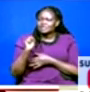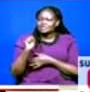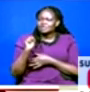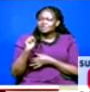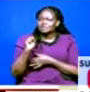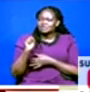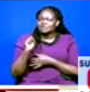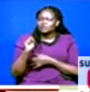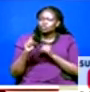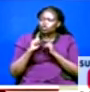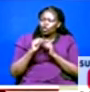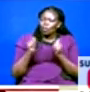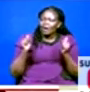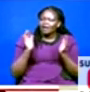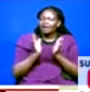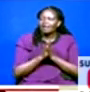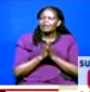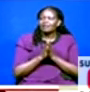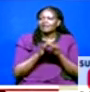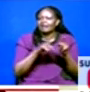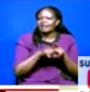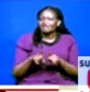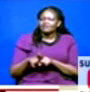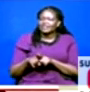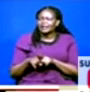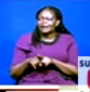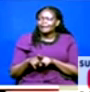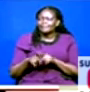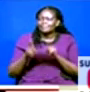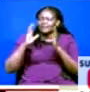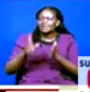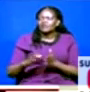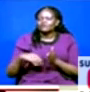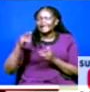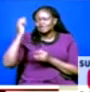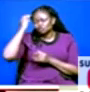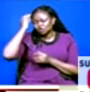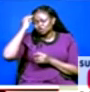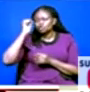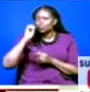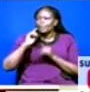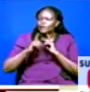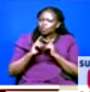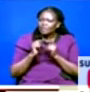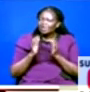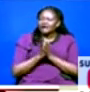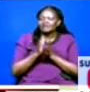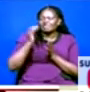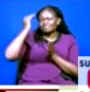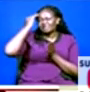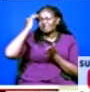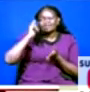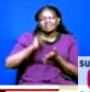in talking terms, and even the director of higher education, we have been talking. So I don't think there